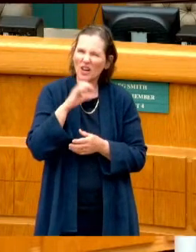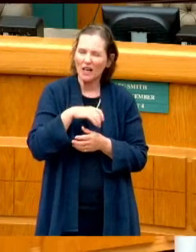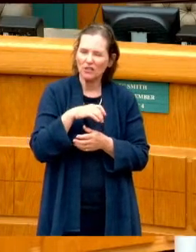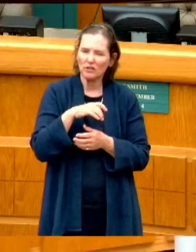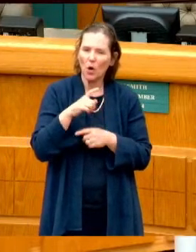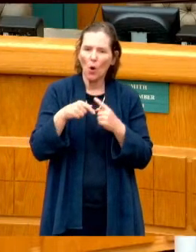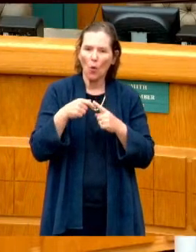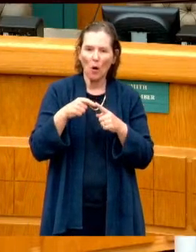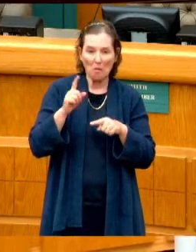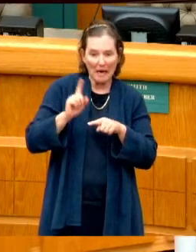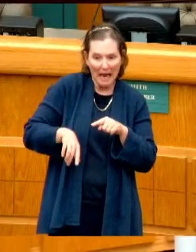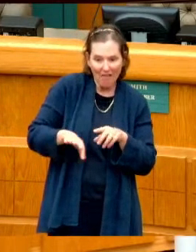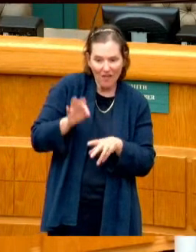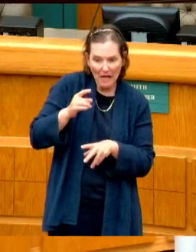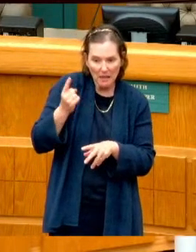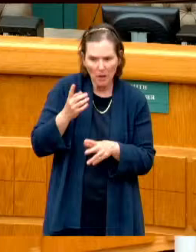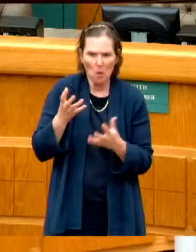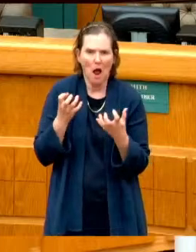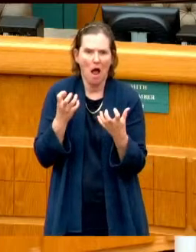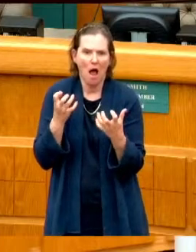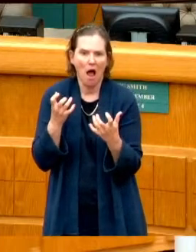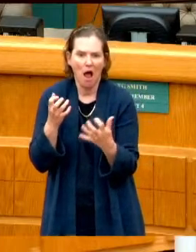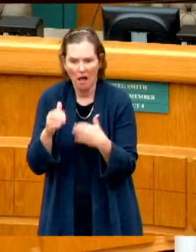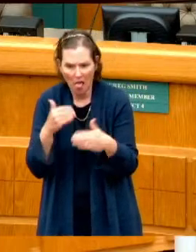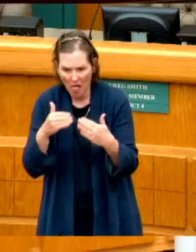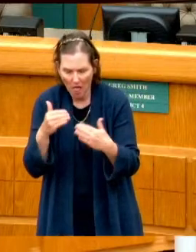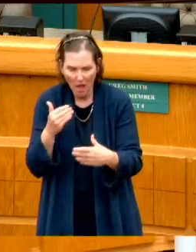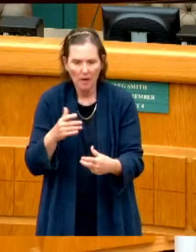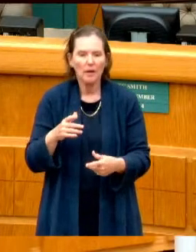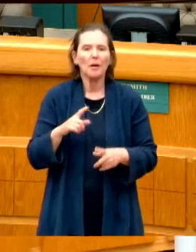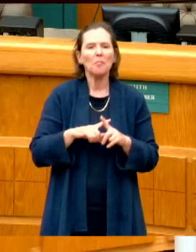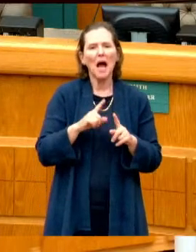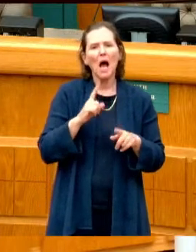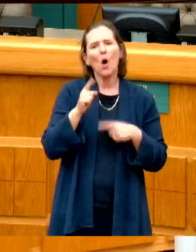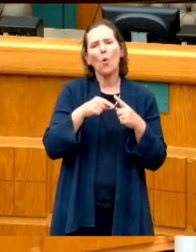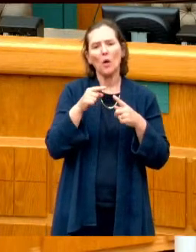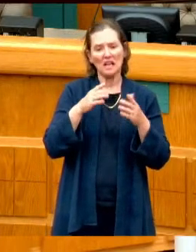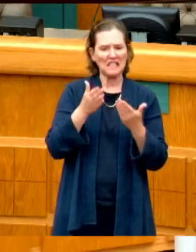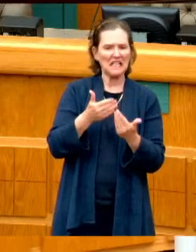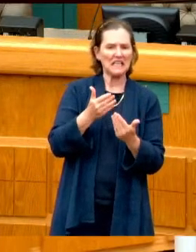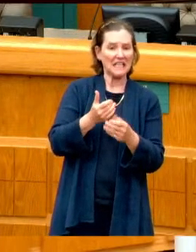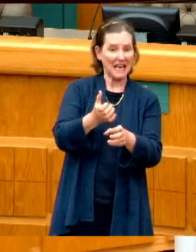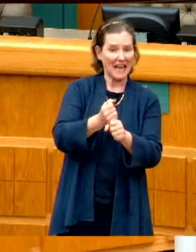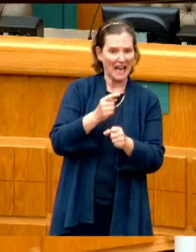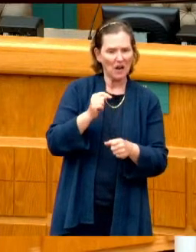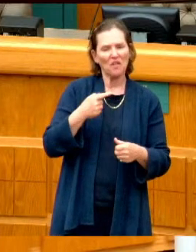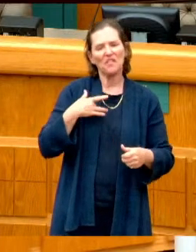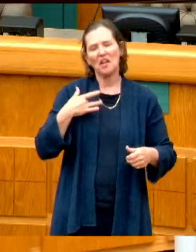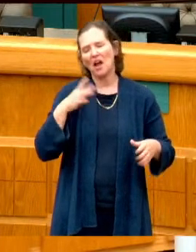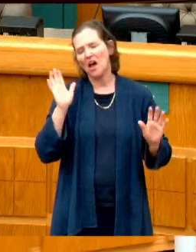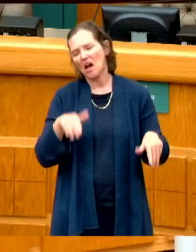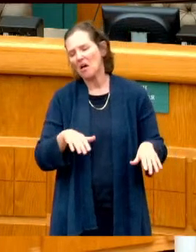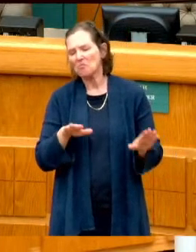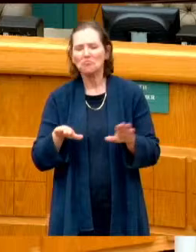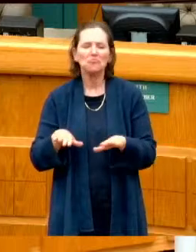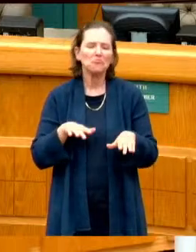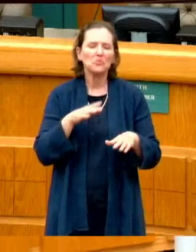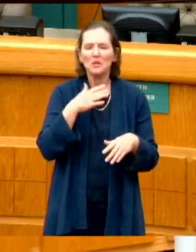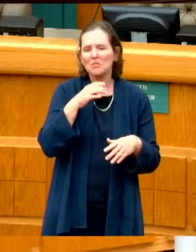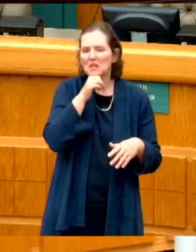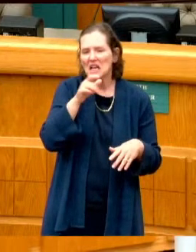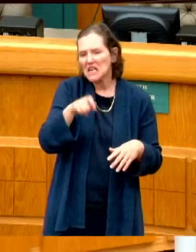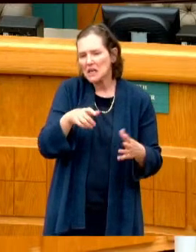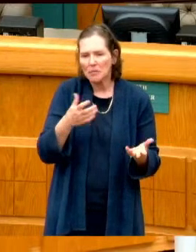it, but the minute it becomes available, it seems somehow less important. Please don't let this happen to you or your